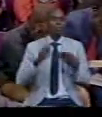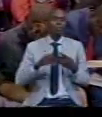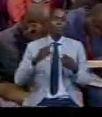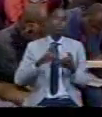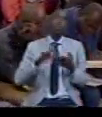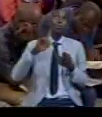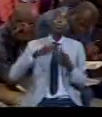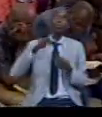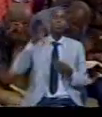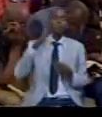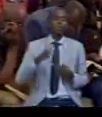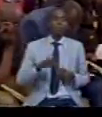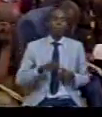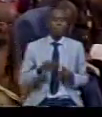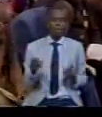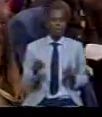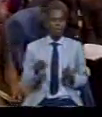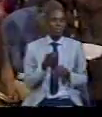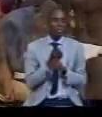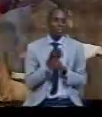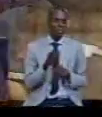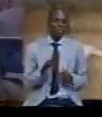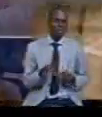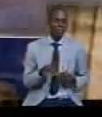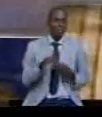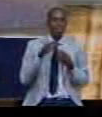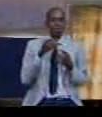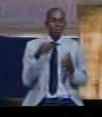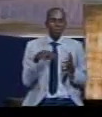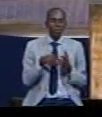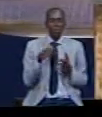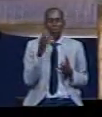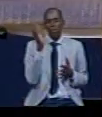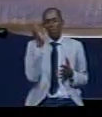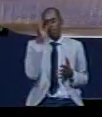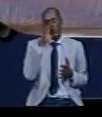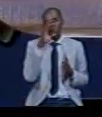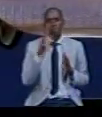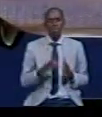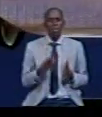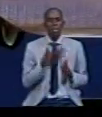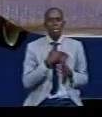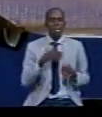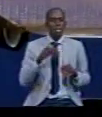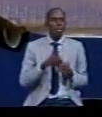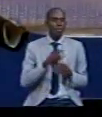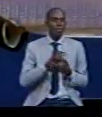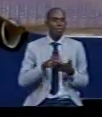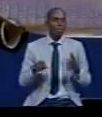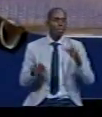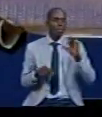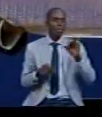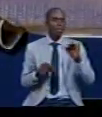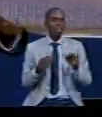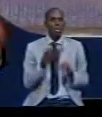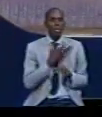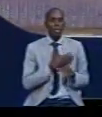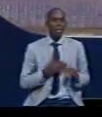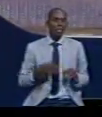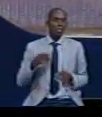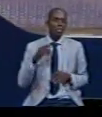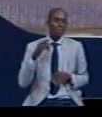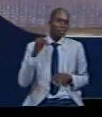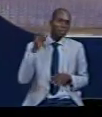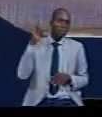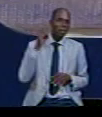except this stranger. And then in verse 19, it tells us, and he said